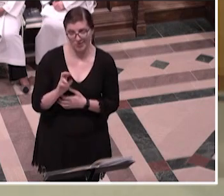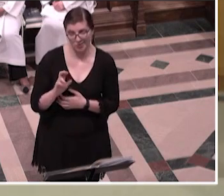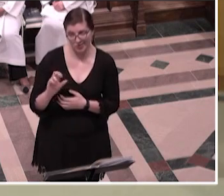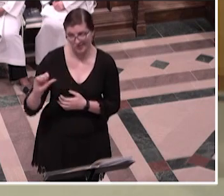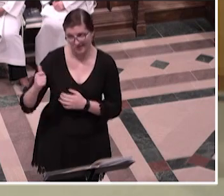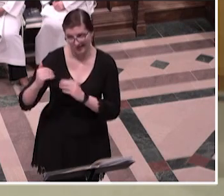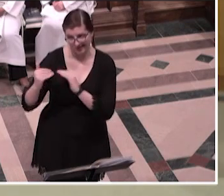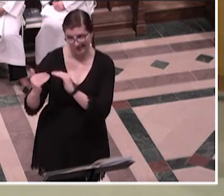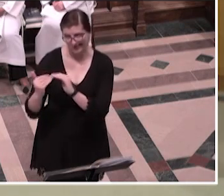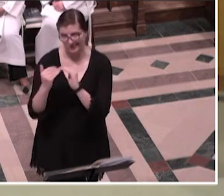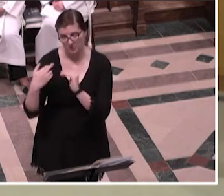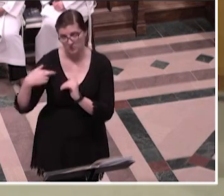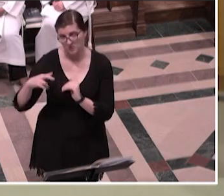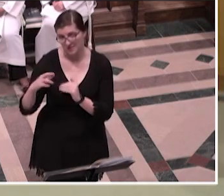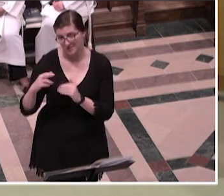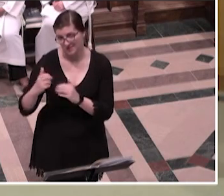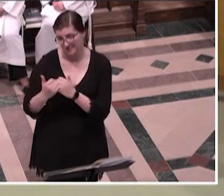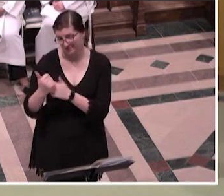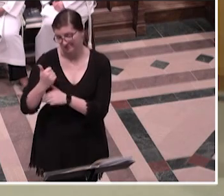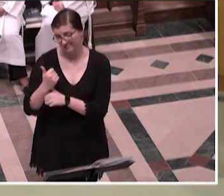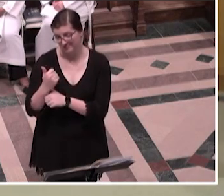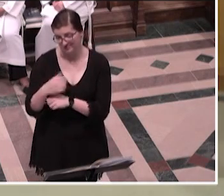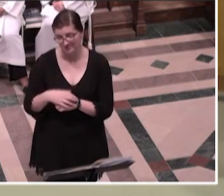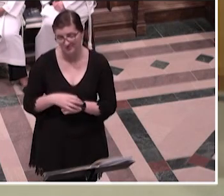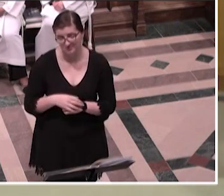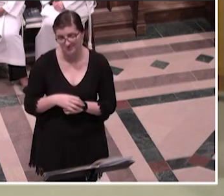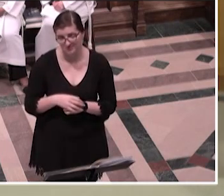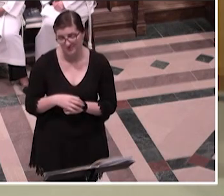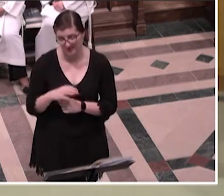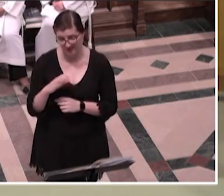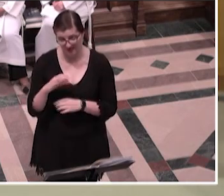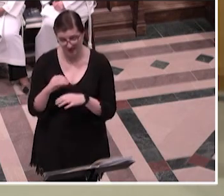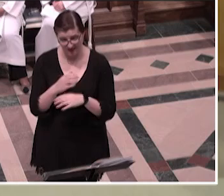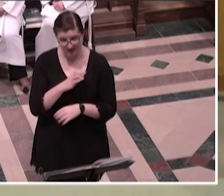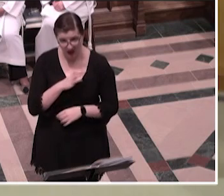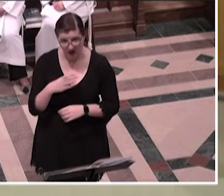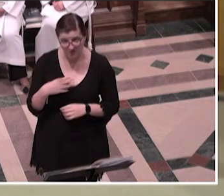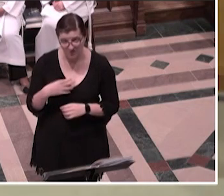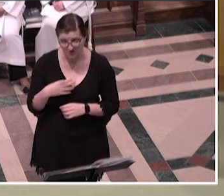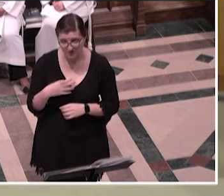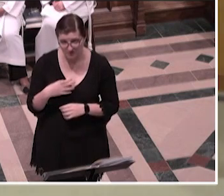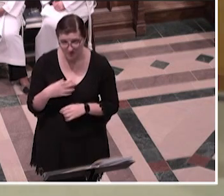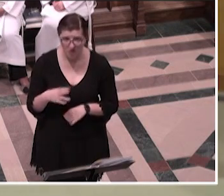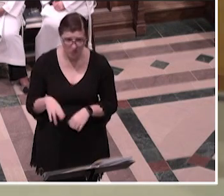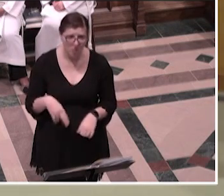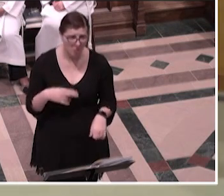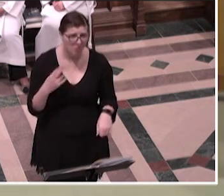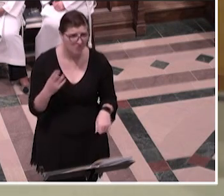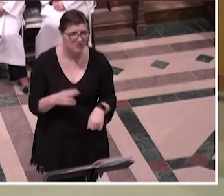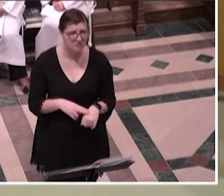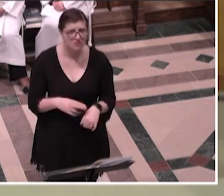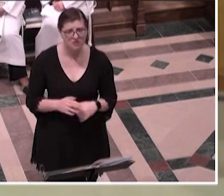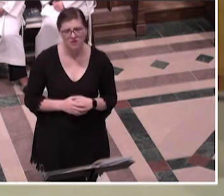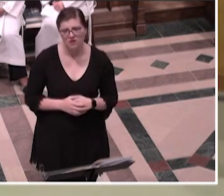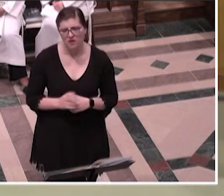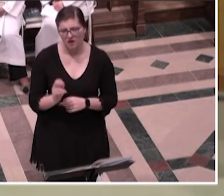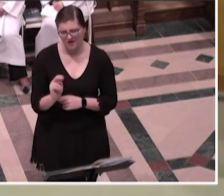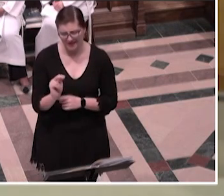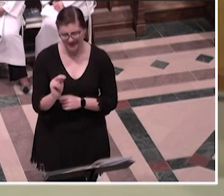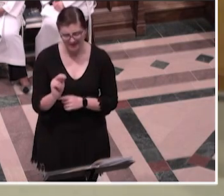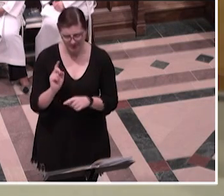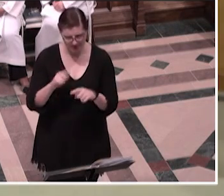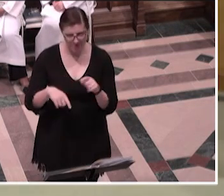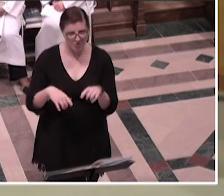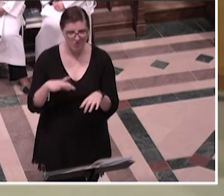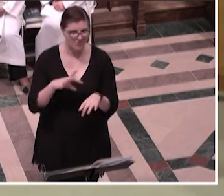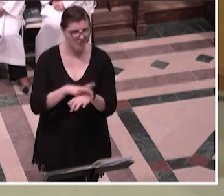authorities, in particular the Sanhedrin Council? Of course. Nicodemus could not arrest